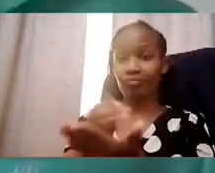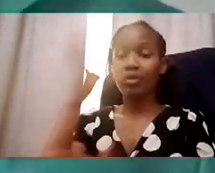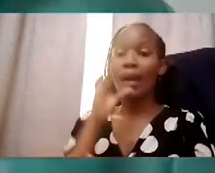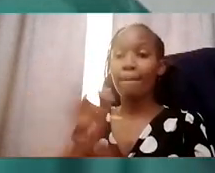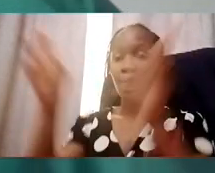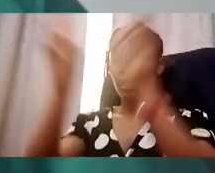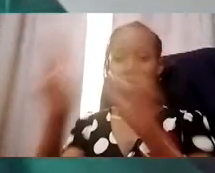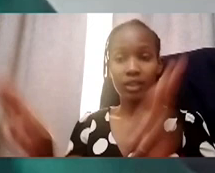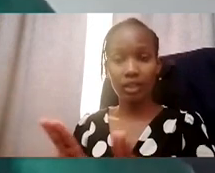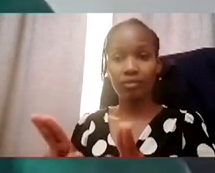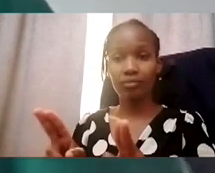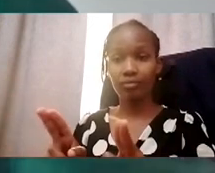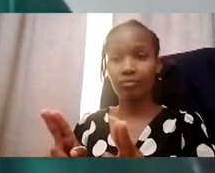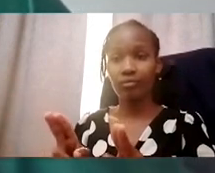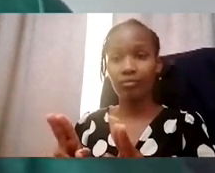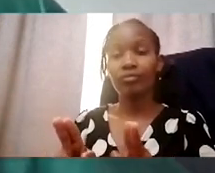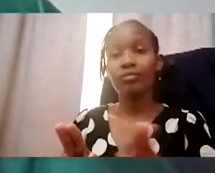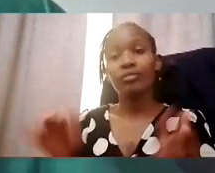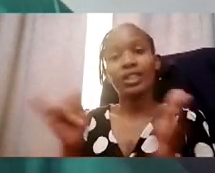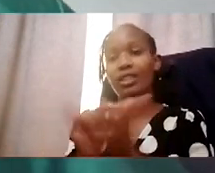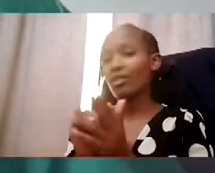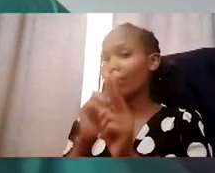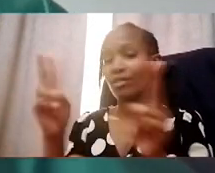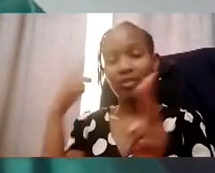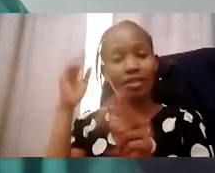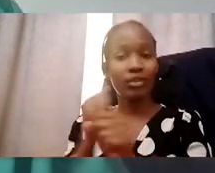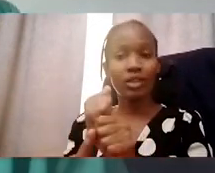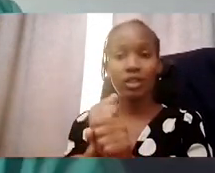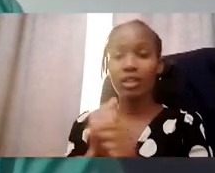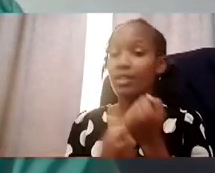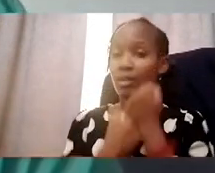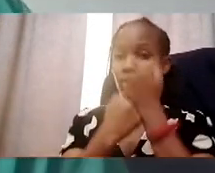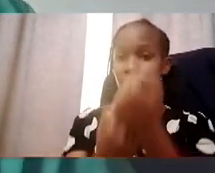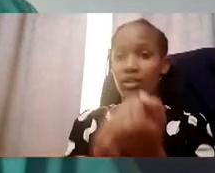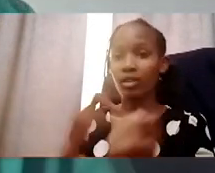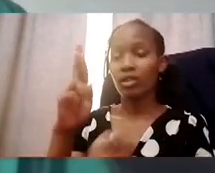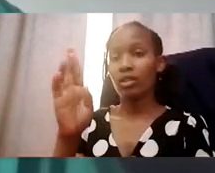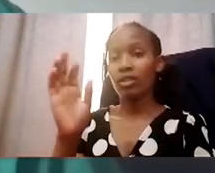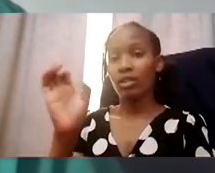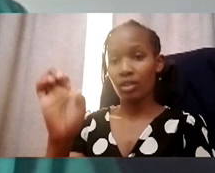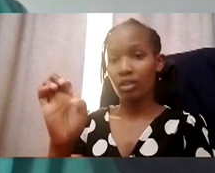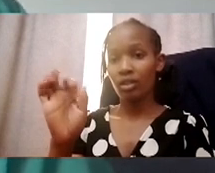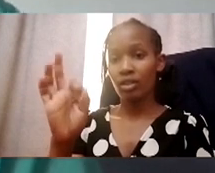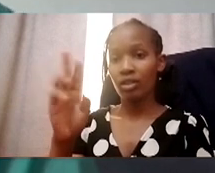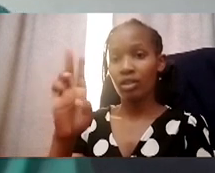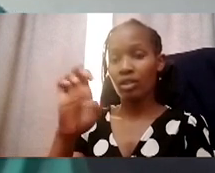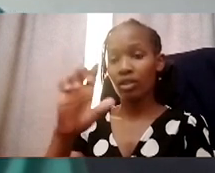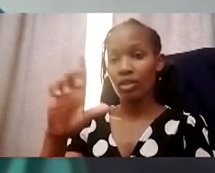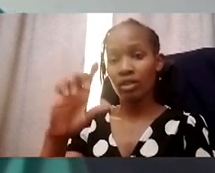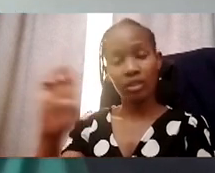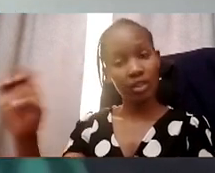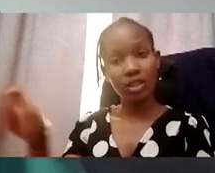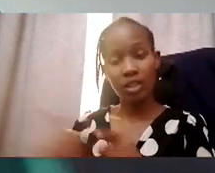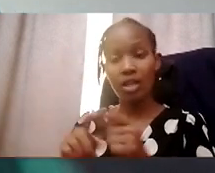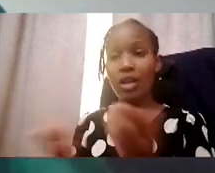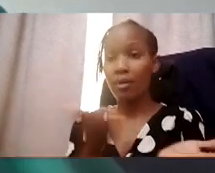Committee. And that was really for our work supporting refugees and their host communities through sport and in promoting the values of the Olympic movement all